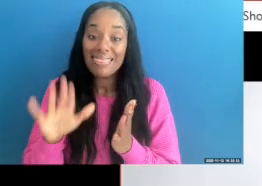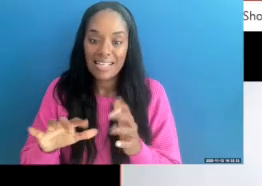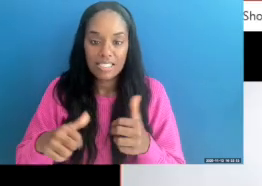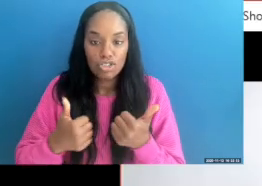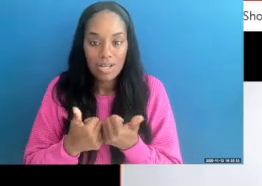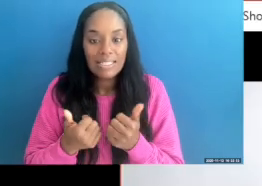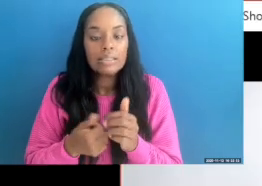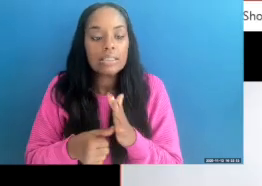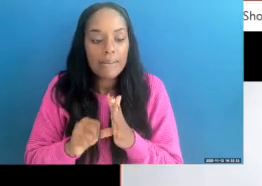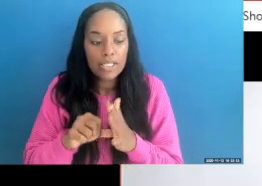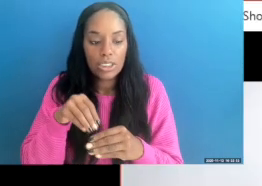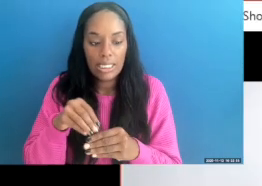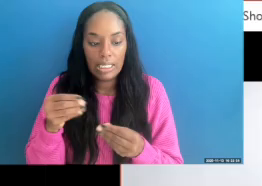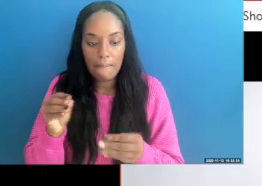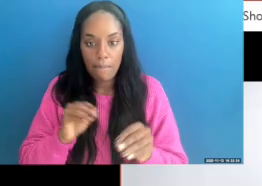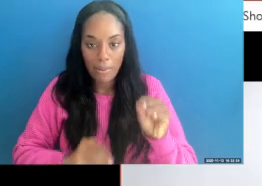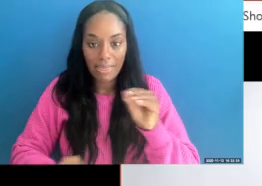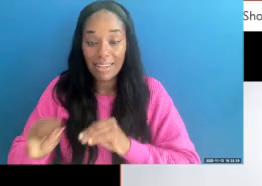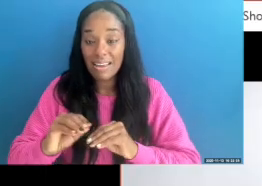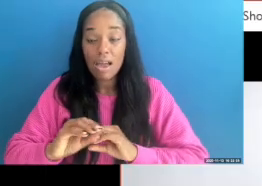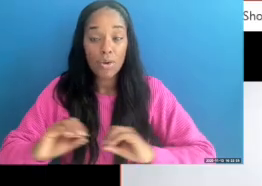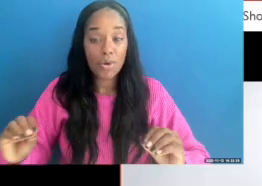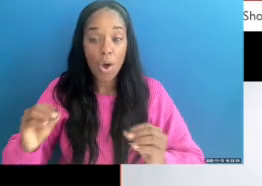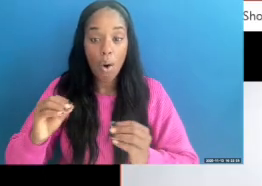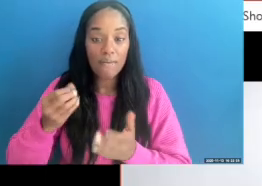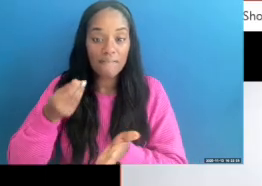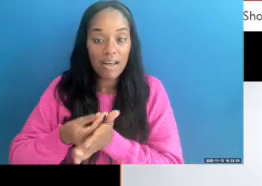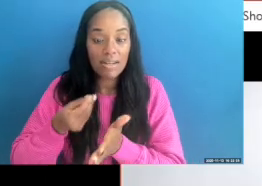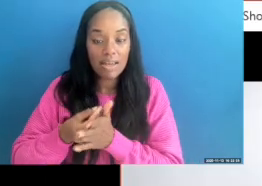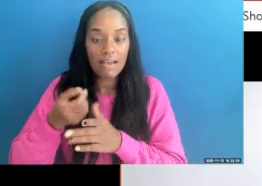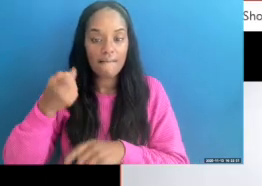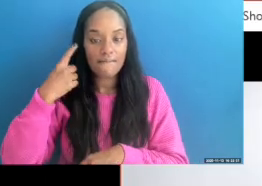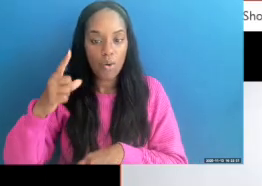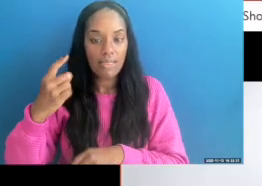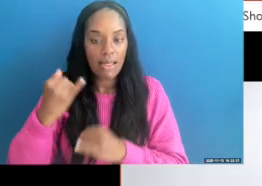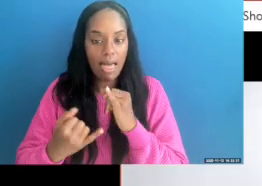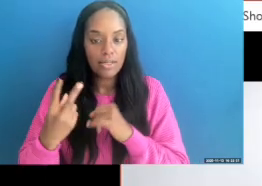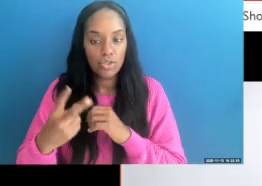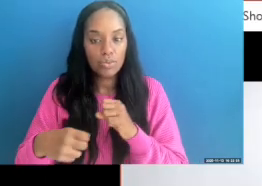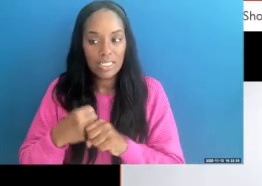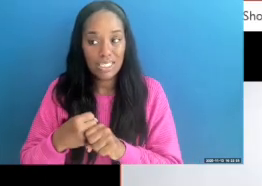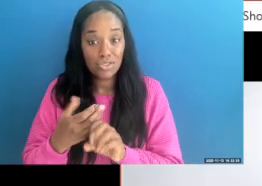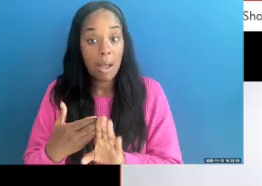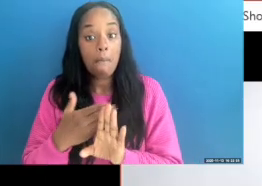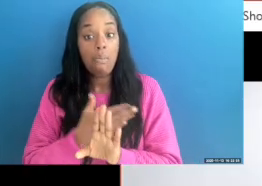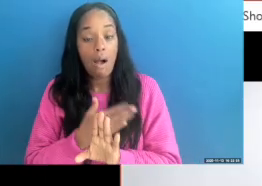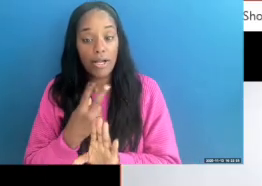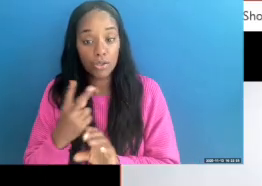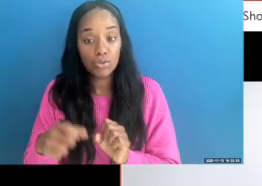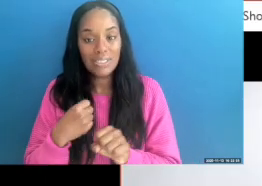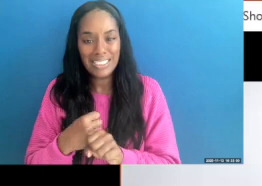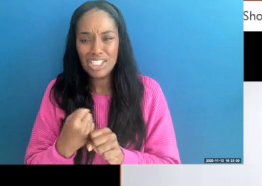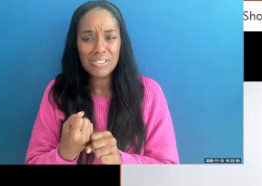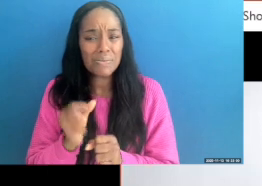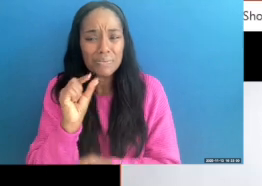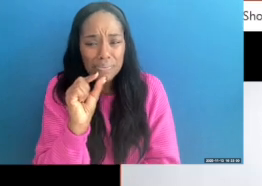challenges, especially in the mobility space. There's been no funding for mobility the last 2 years. And prior to that, it was a much